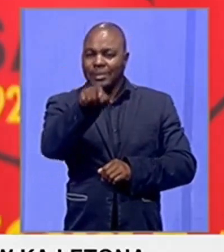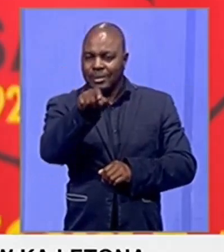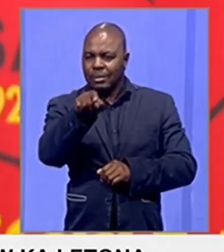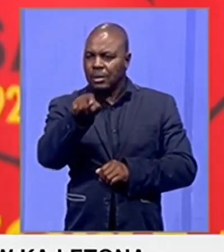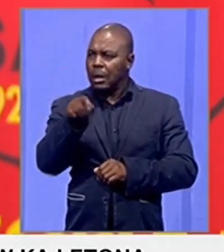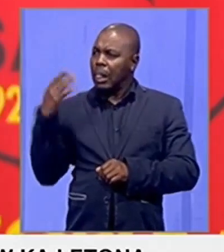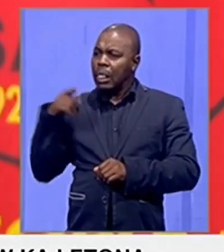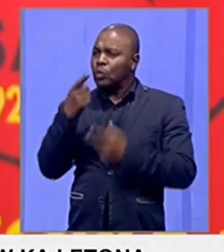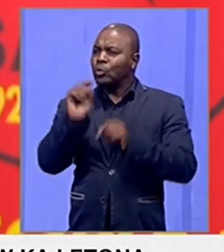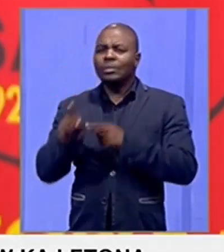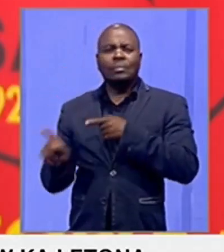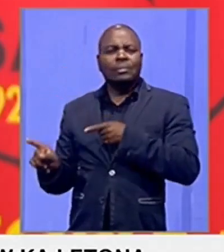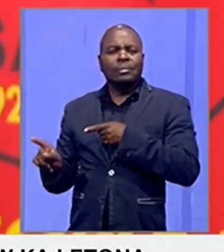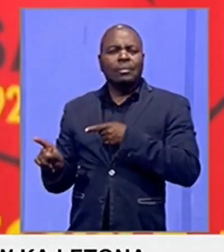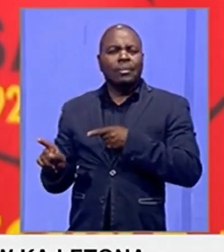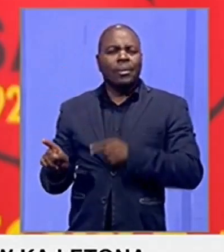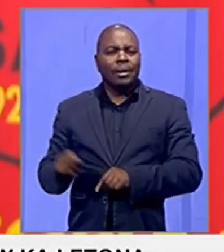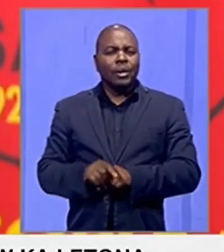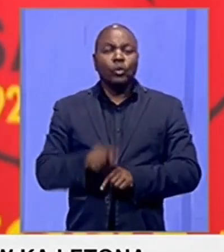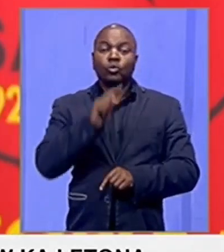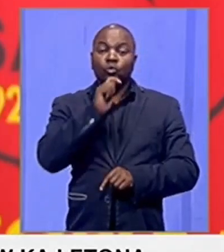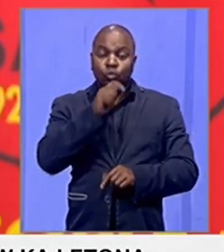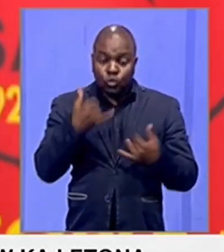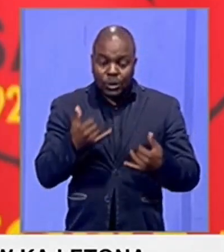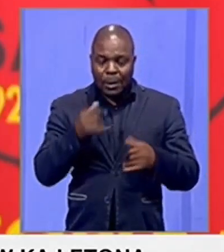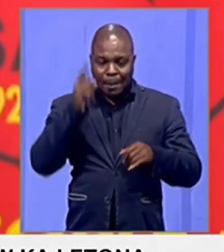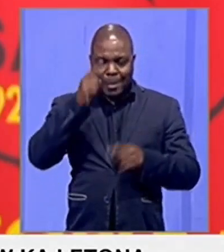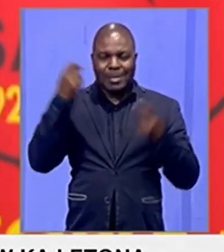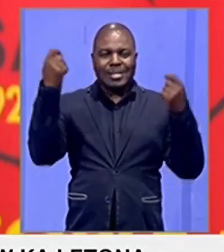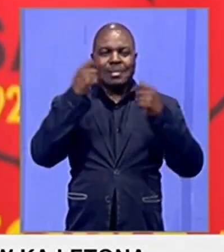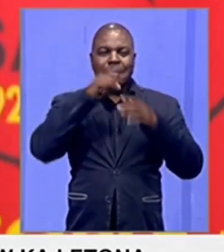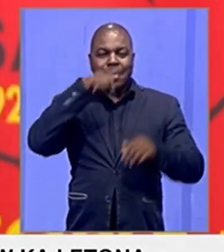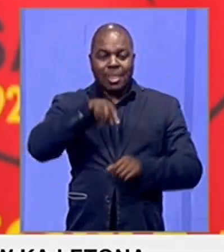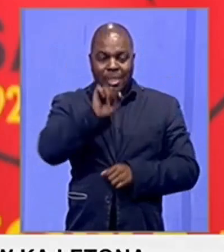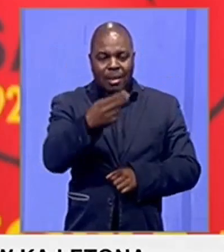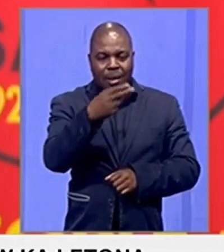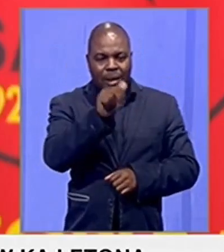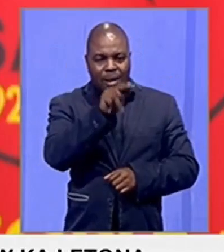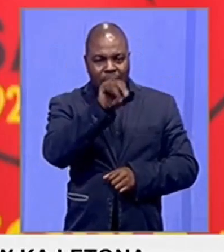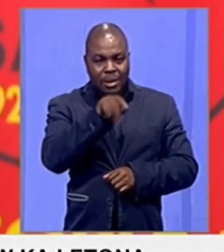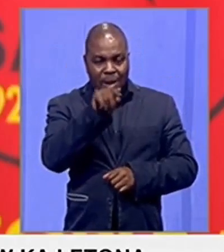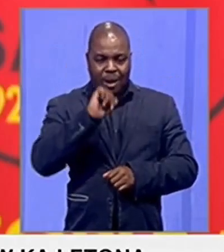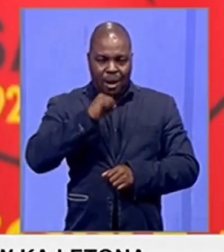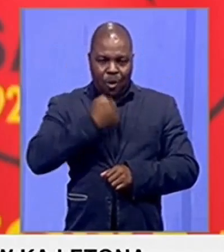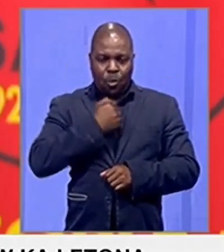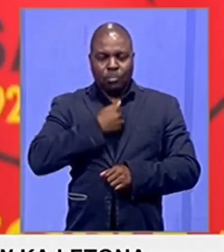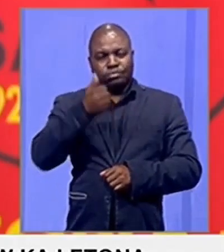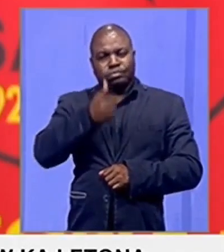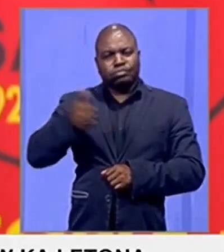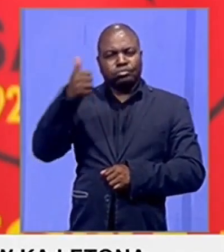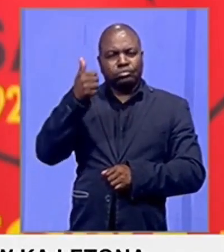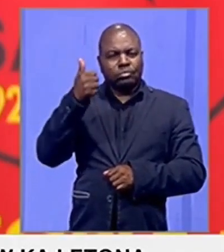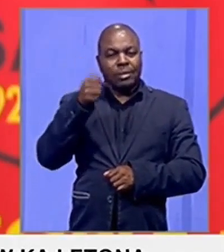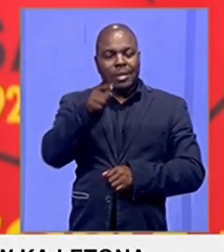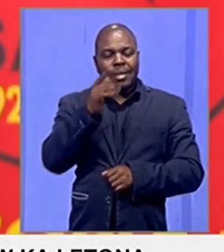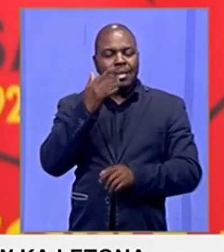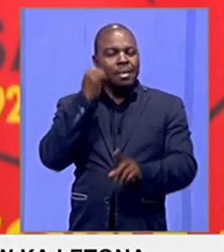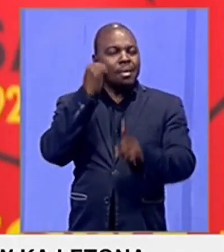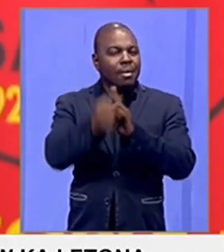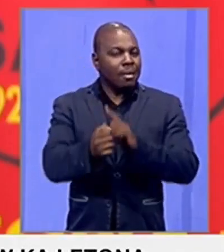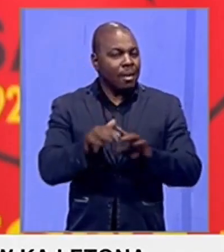that Krisani, who should have been celebrating his birthday today, our General Secretary, was killed